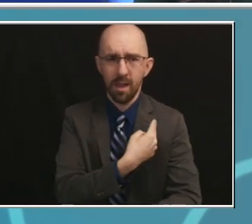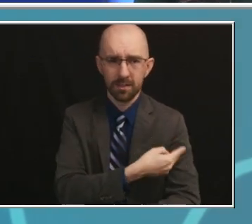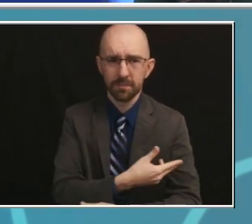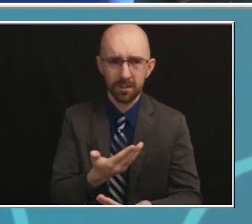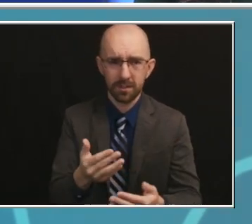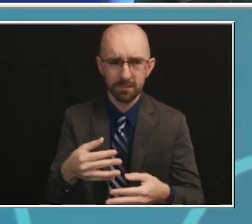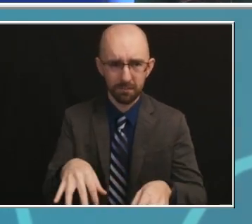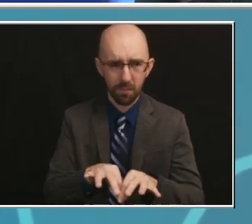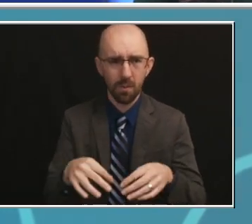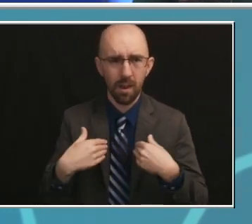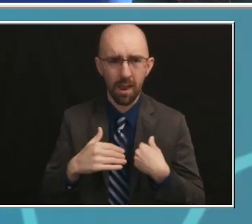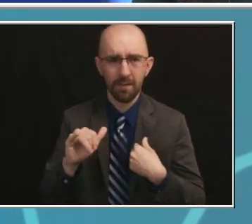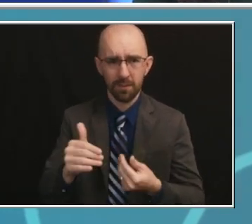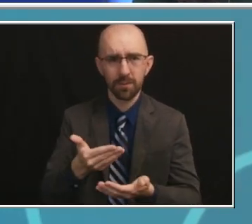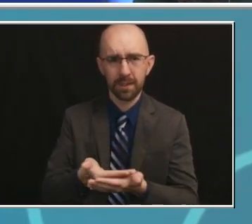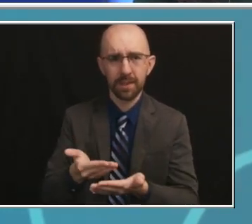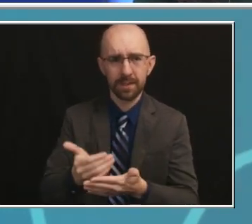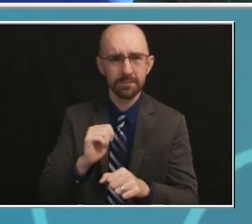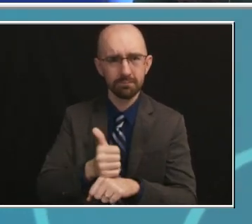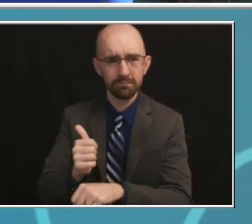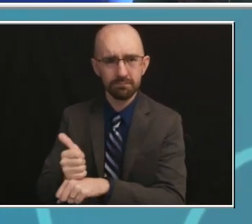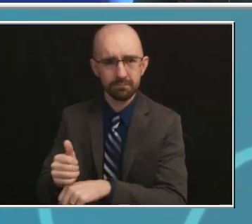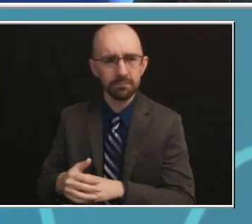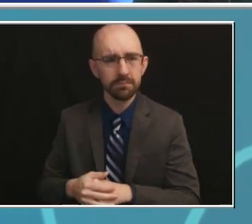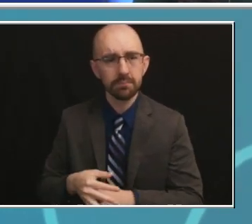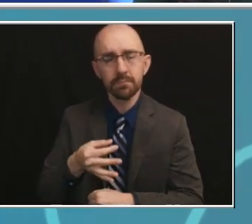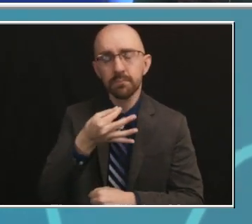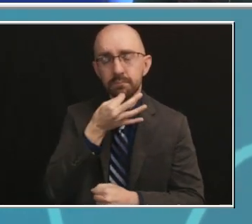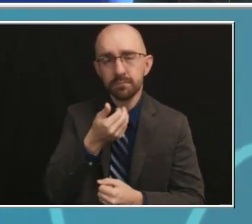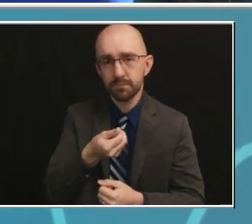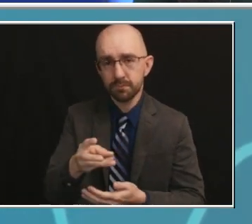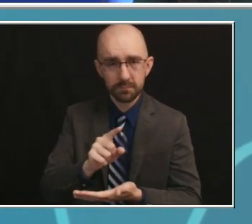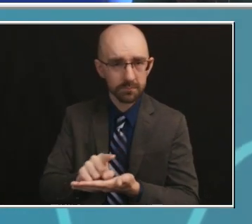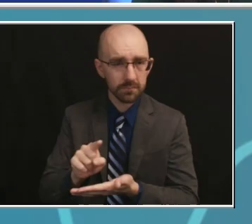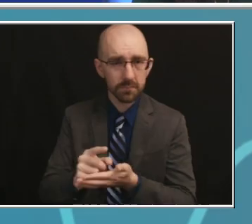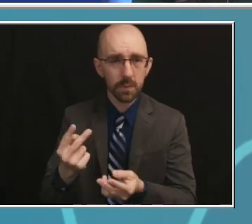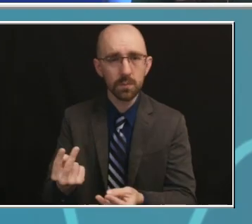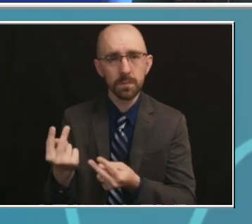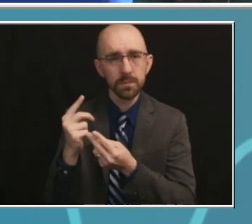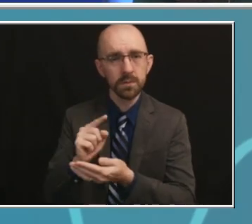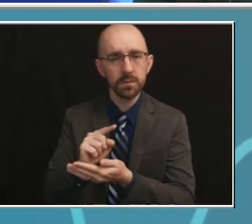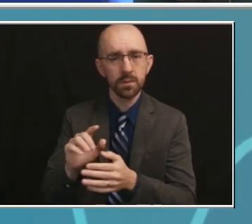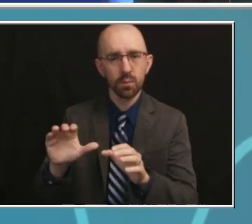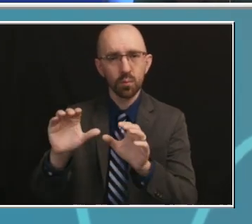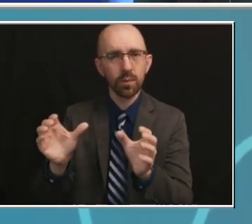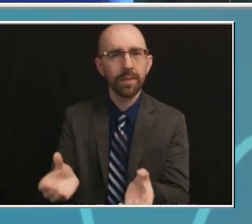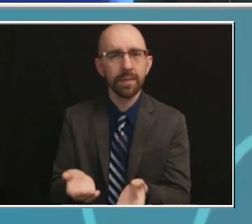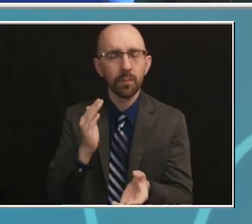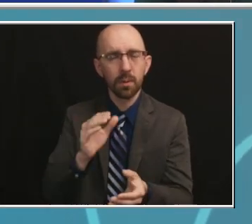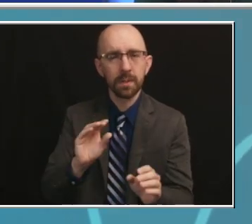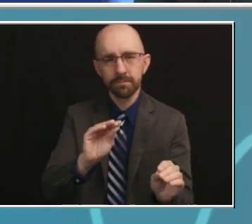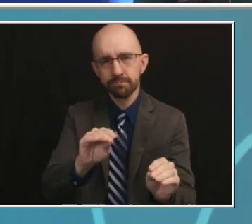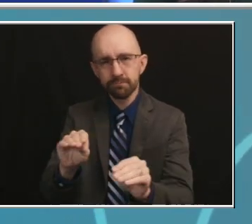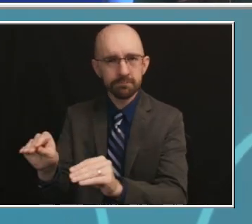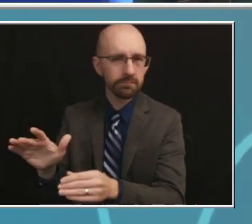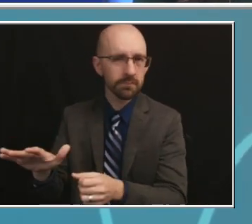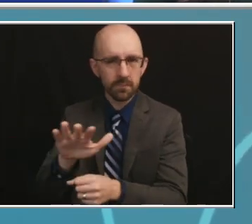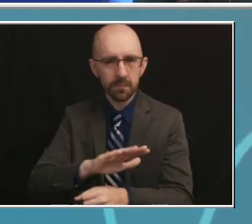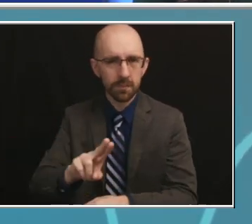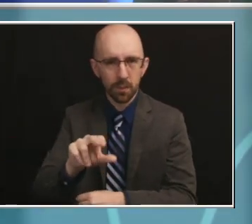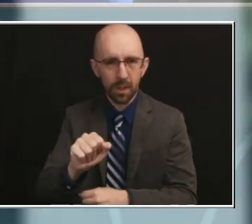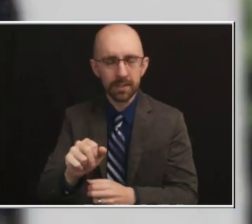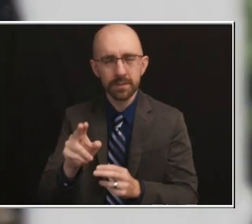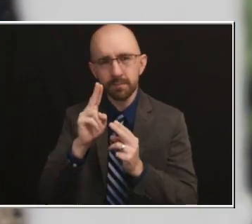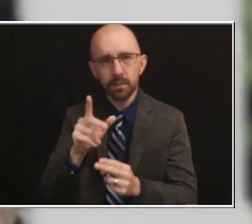those things in place. In just a few weeks, remembrance wreaths will be laid and placed across the nation to honor the fallen and living